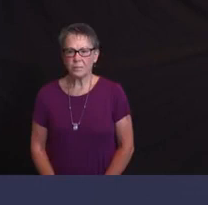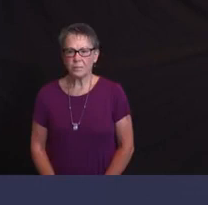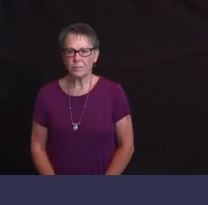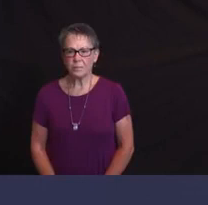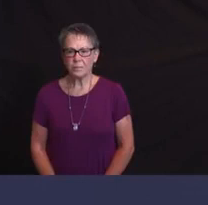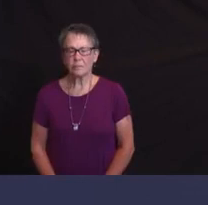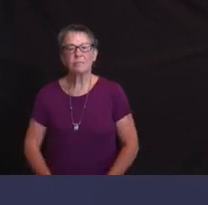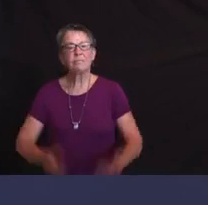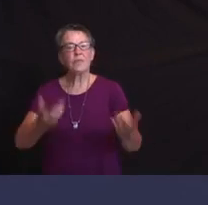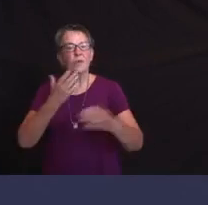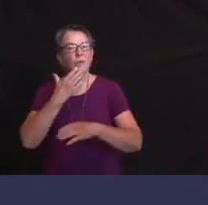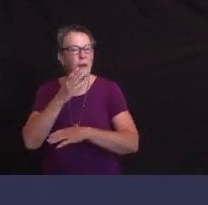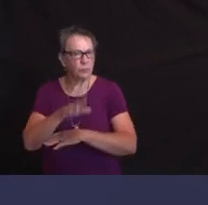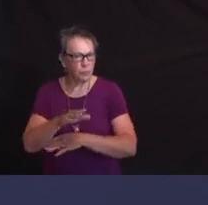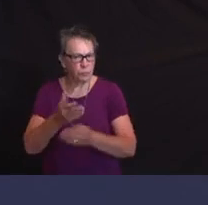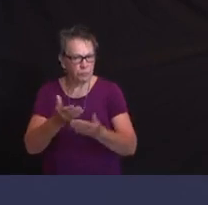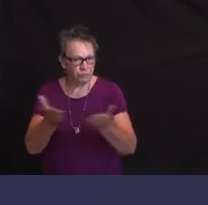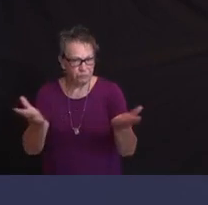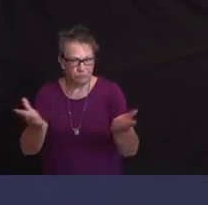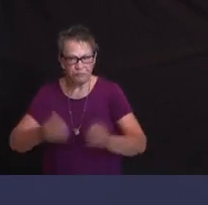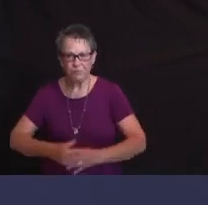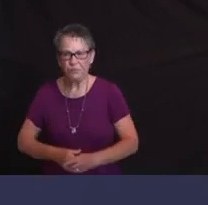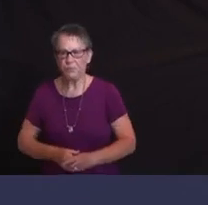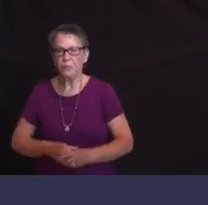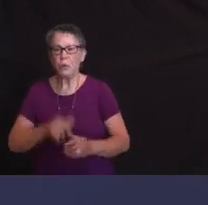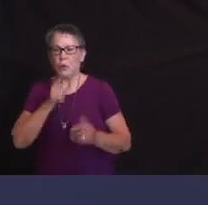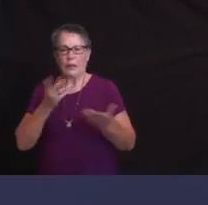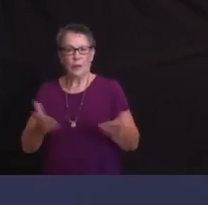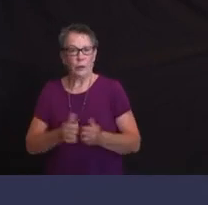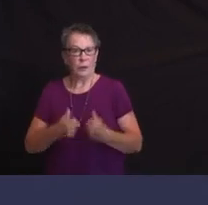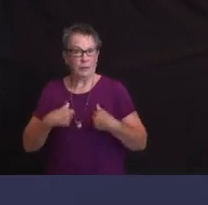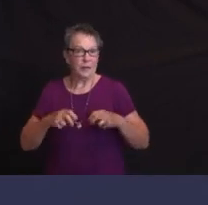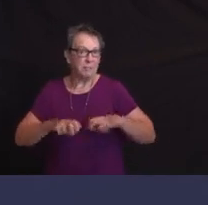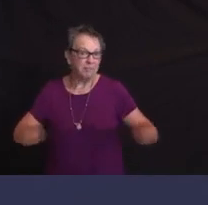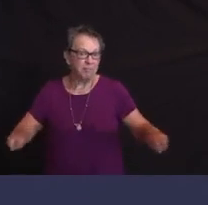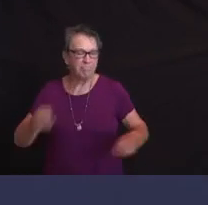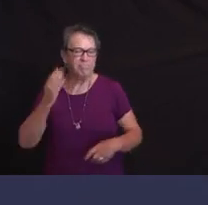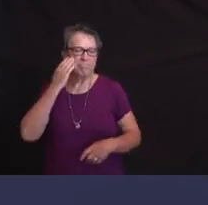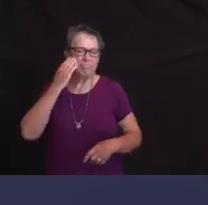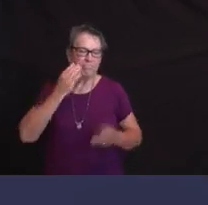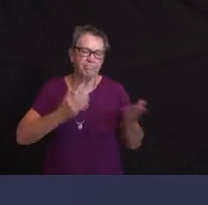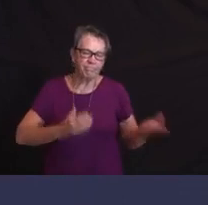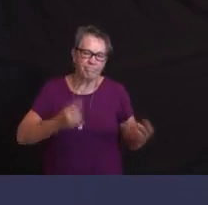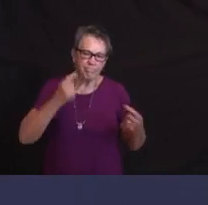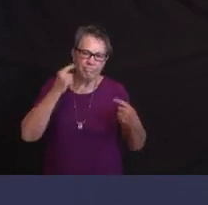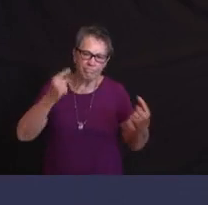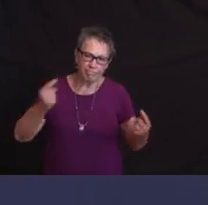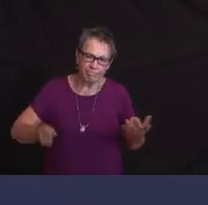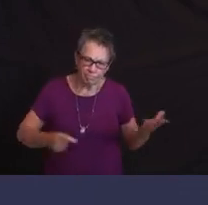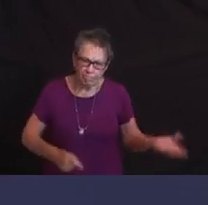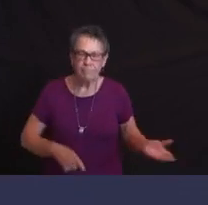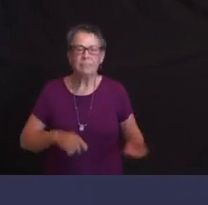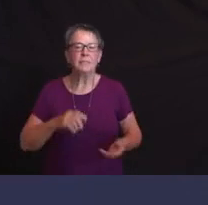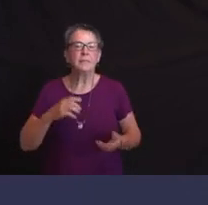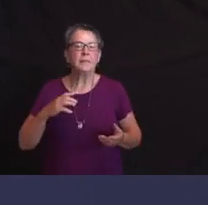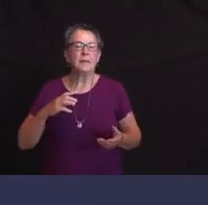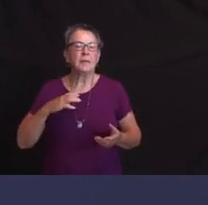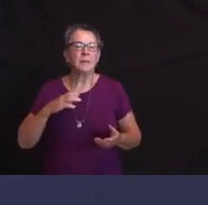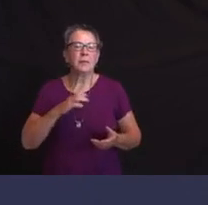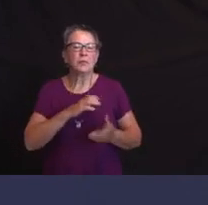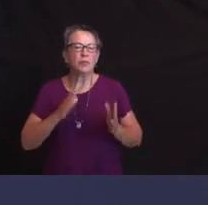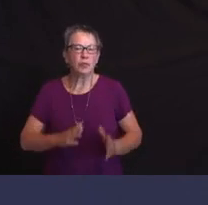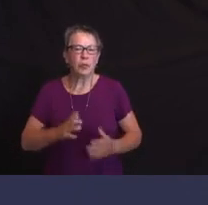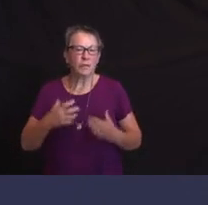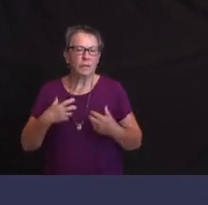Good afternoon. Joining me is a woman to my right who needs no introduction, the Commissioner of the Department of Health, Judy Persichilli. To her right,